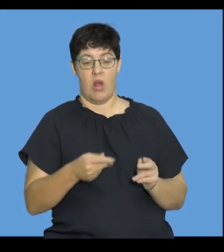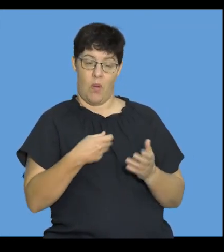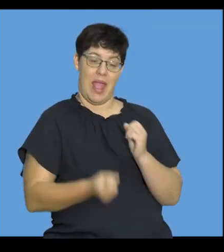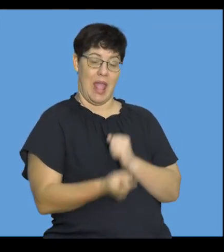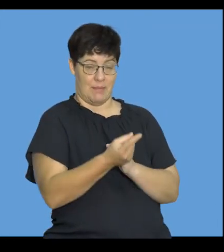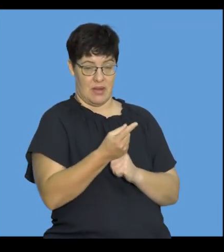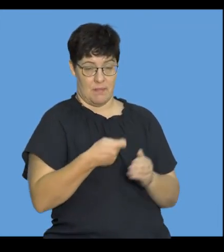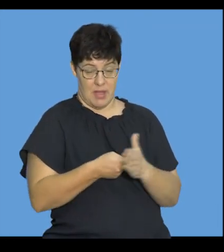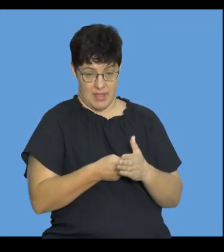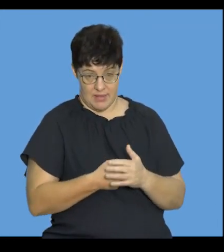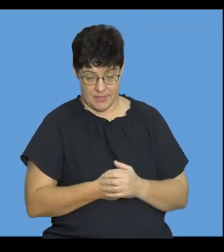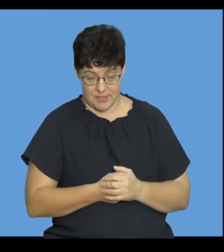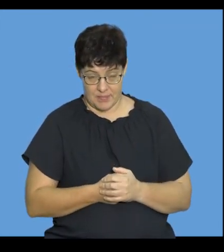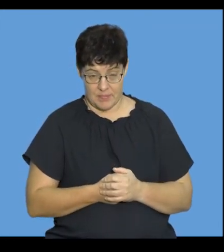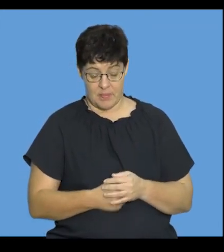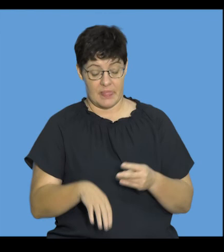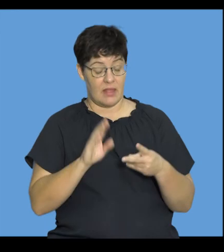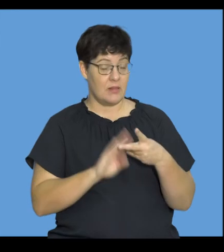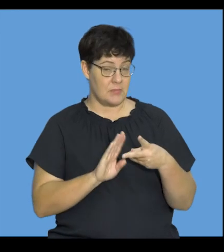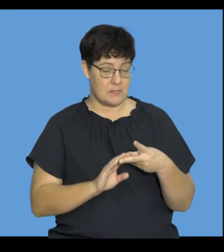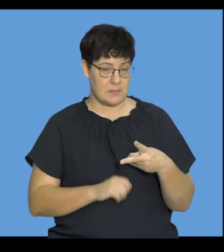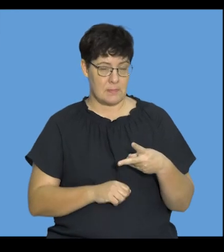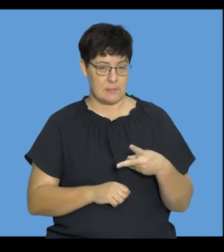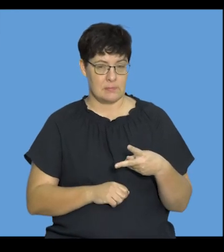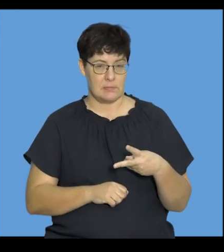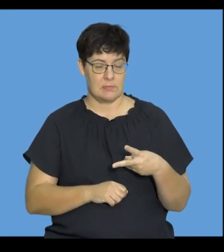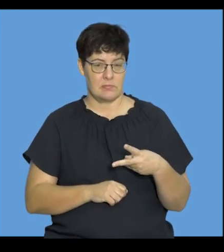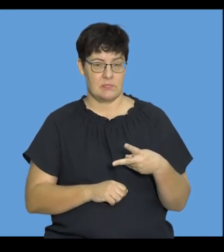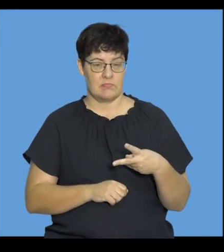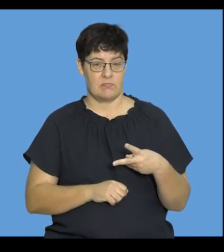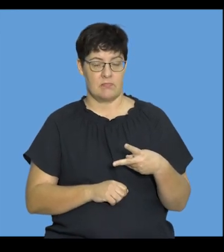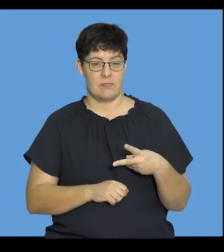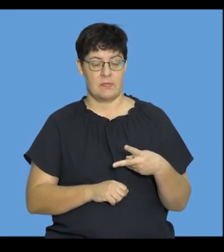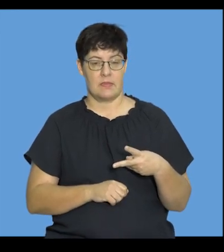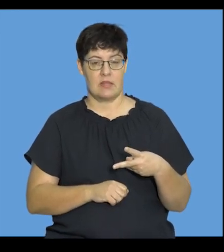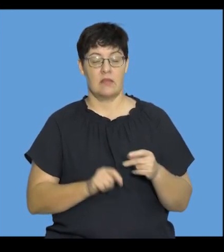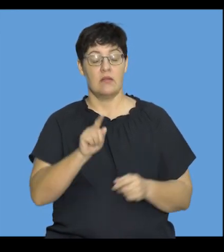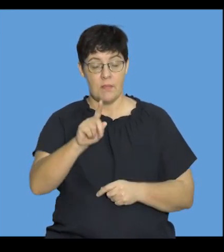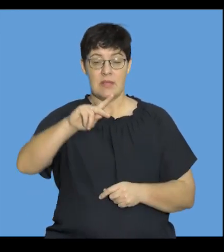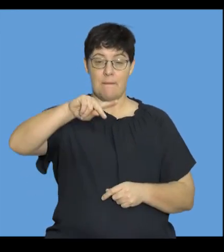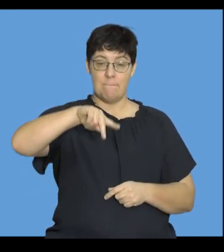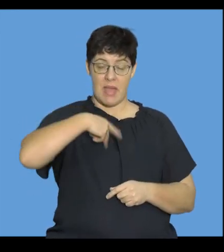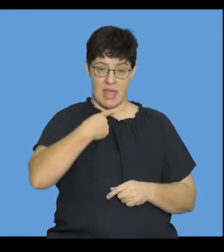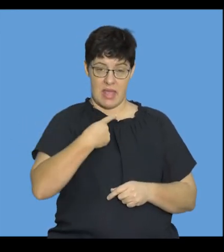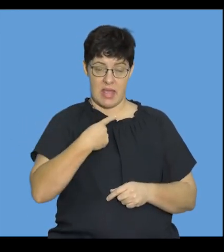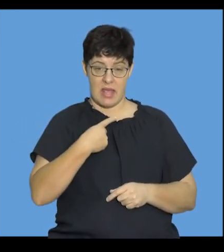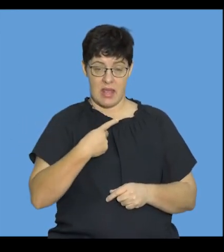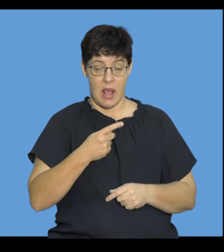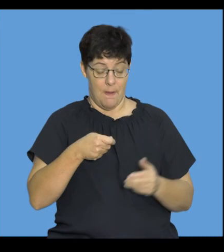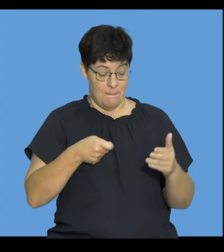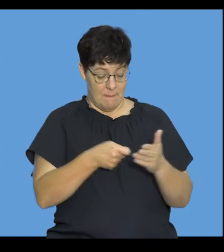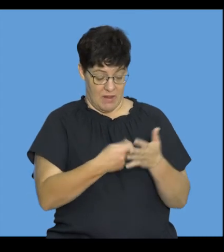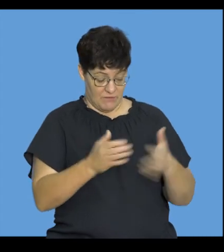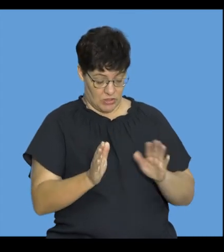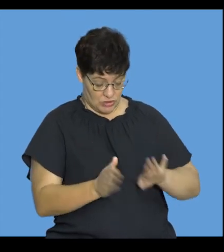transaction month. Then you expect 30% of your debtors to pay the month